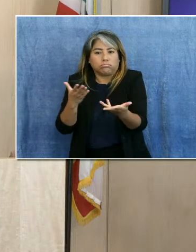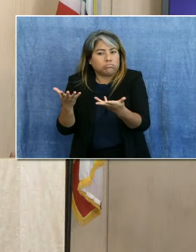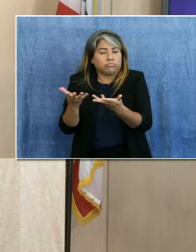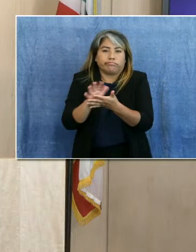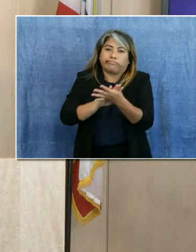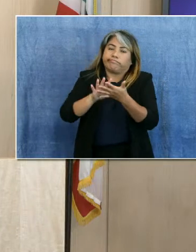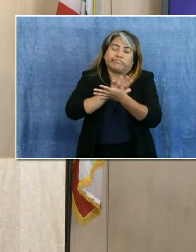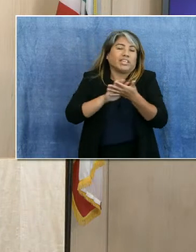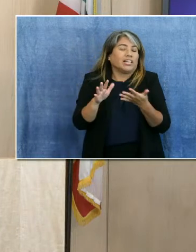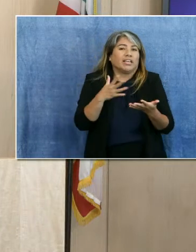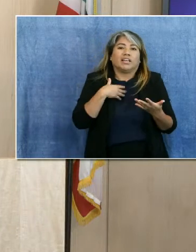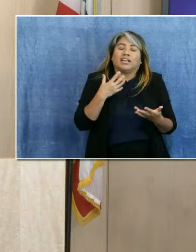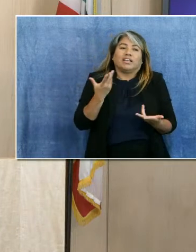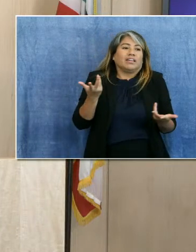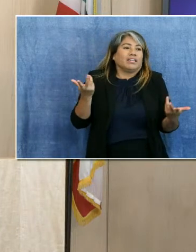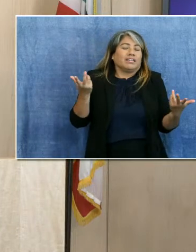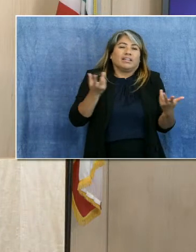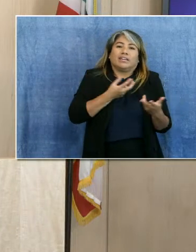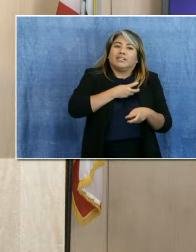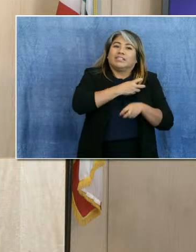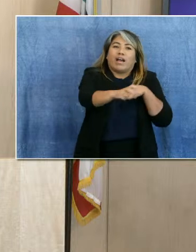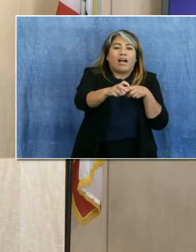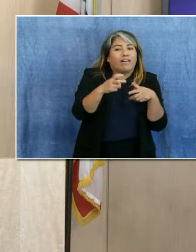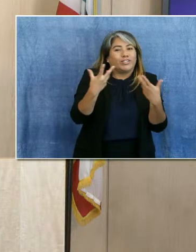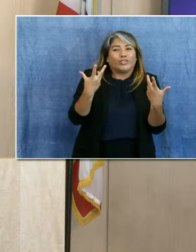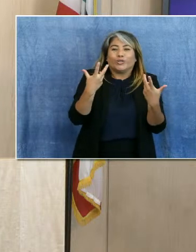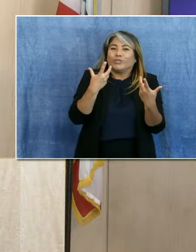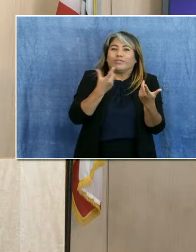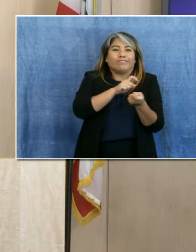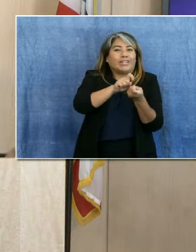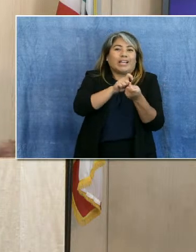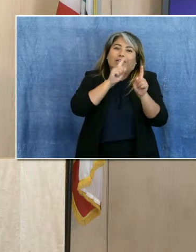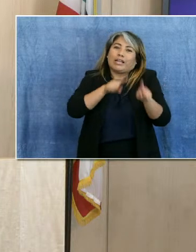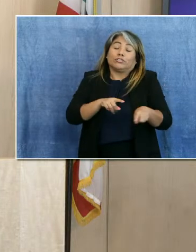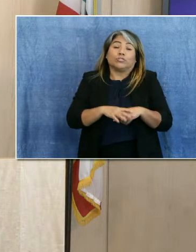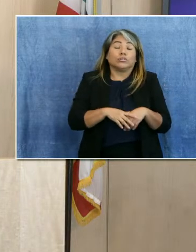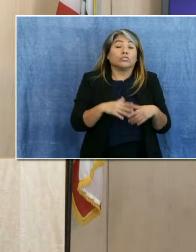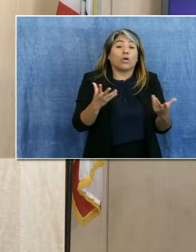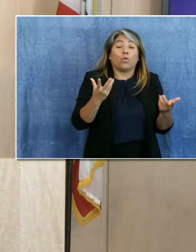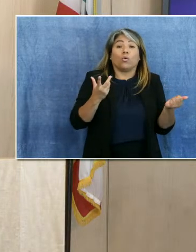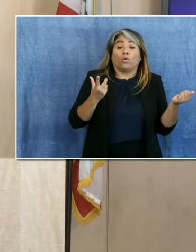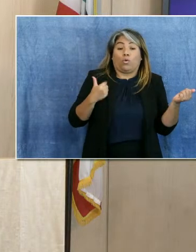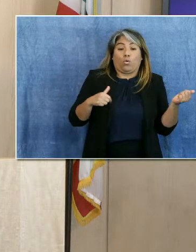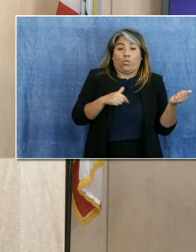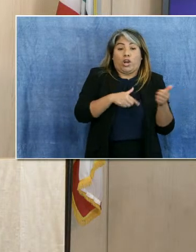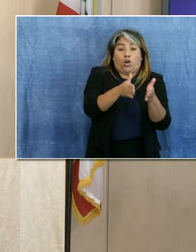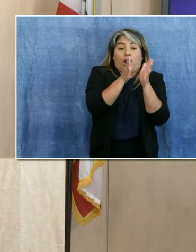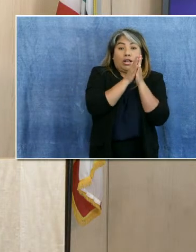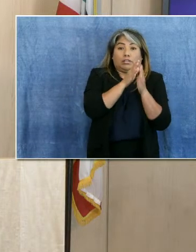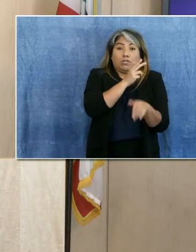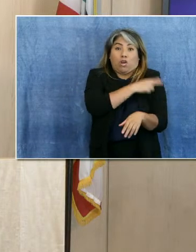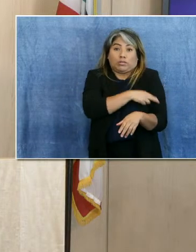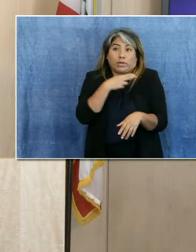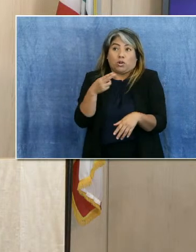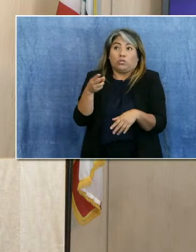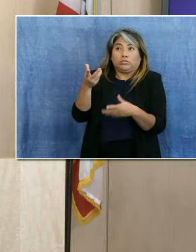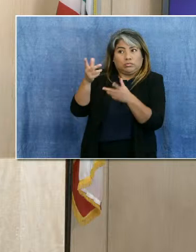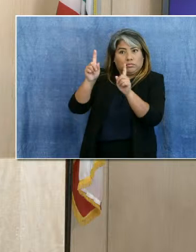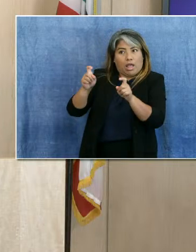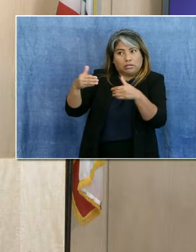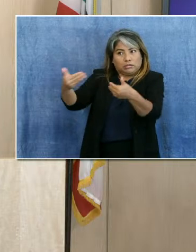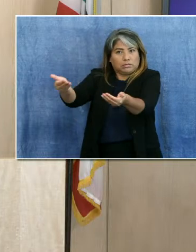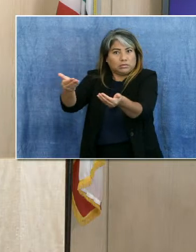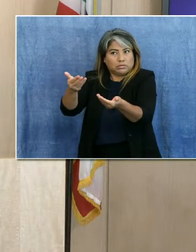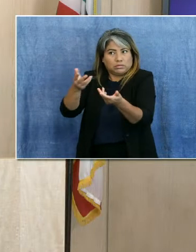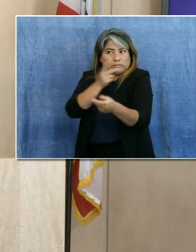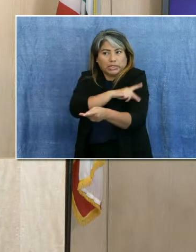it's difficult to split those hairs. So if an individual, and we are asking hospitals to test their patients